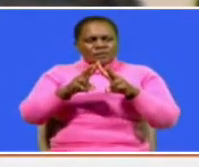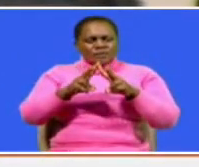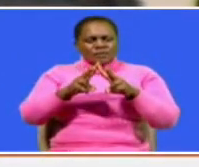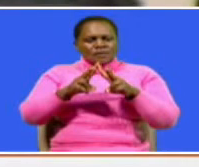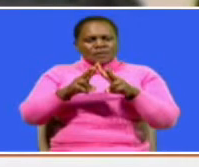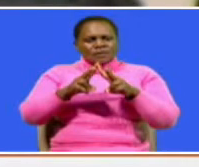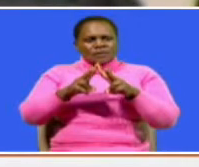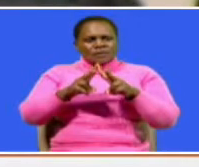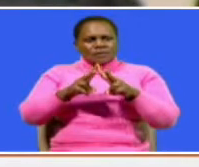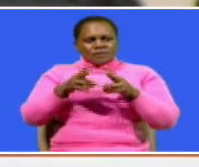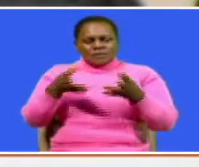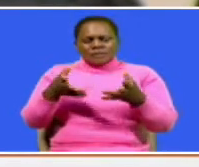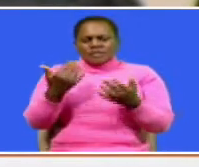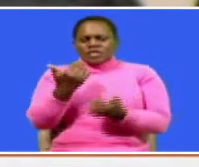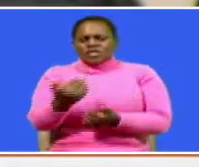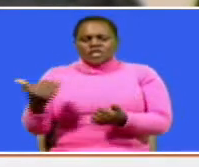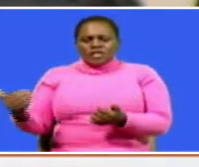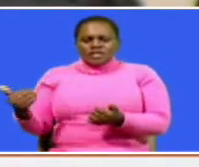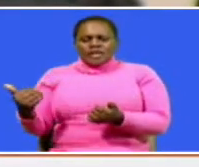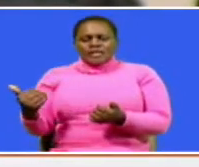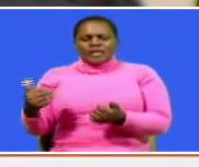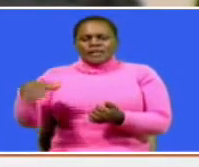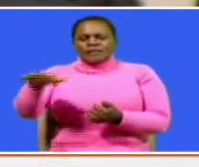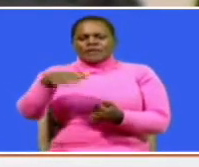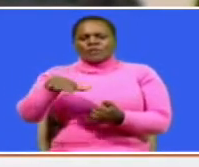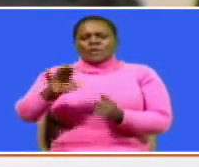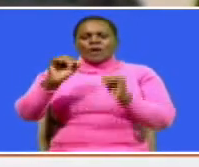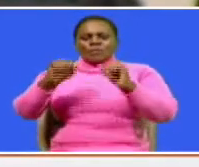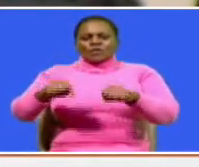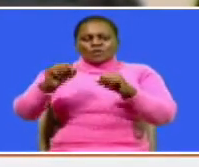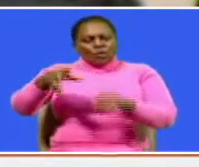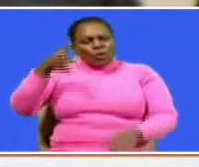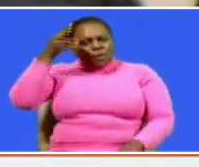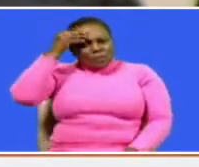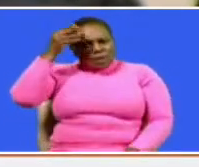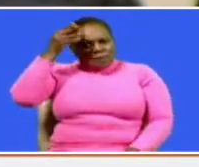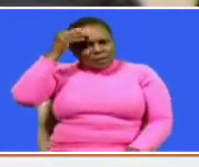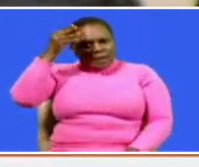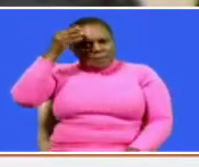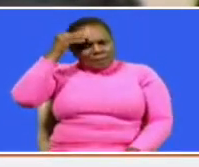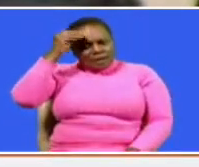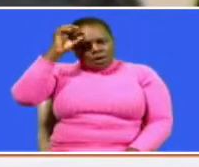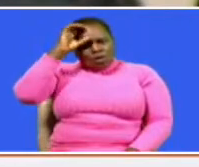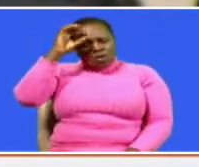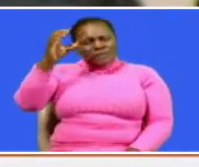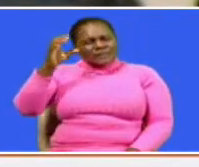shall be hosting these children in an environment that they will be able to acquire the appropriate content,